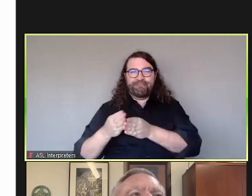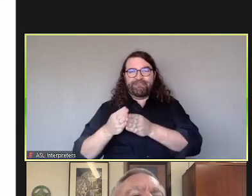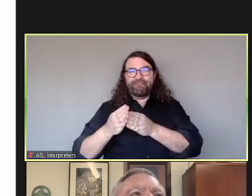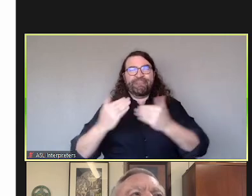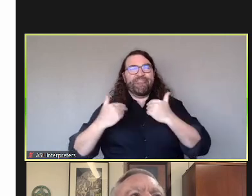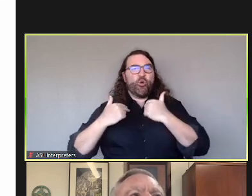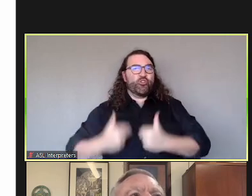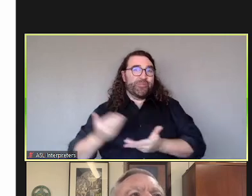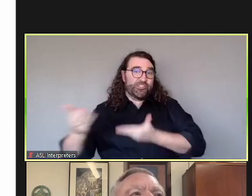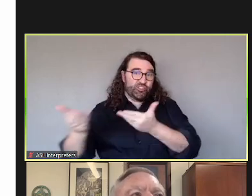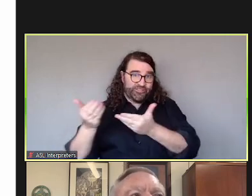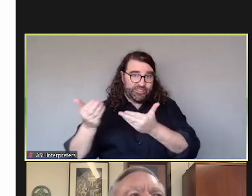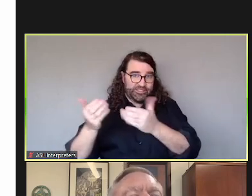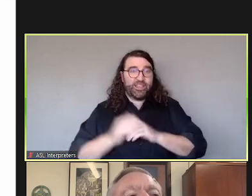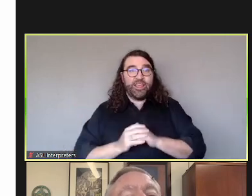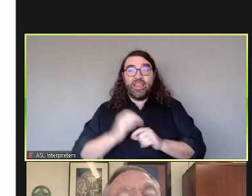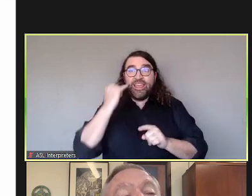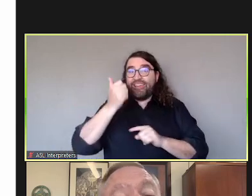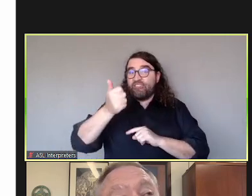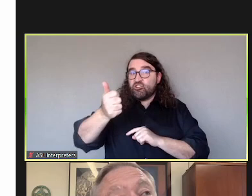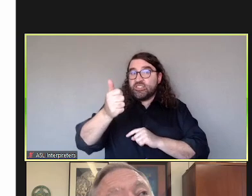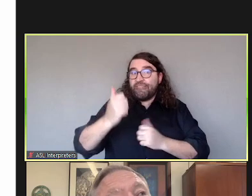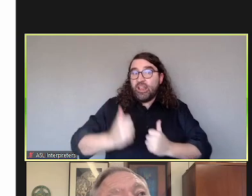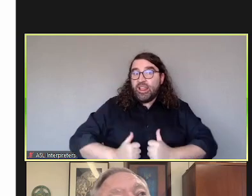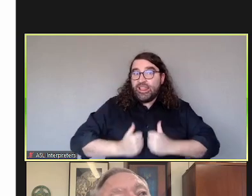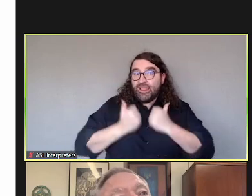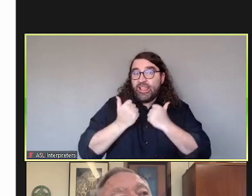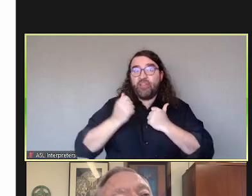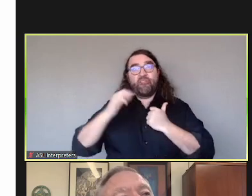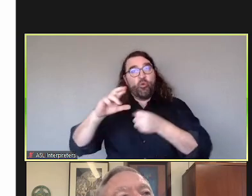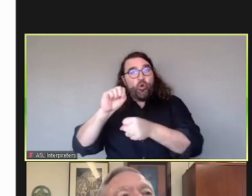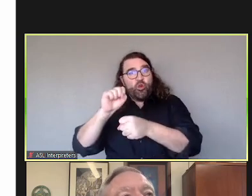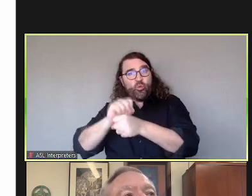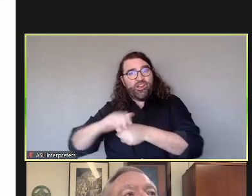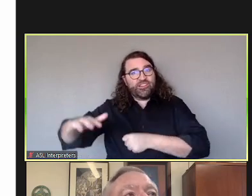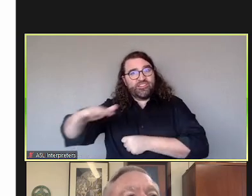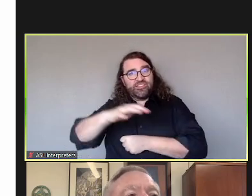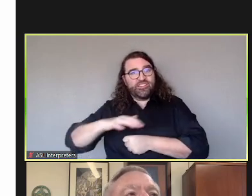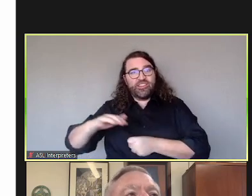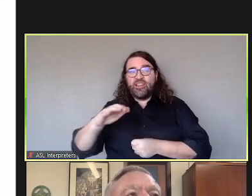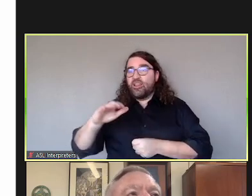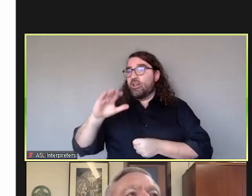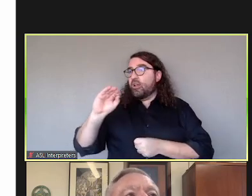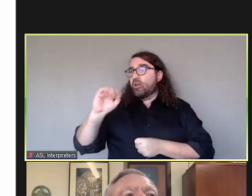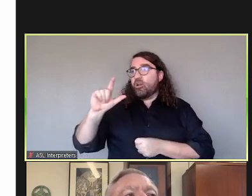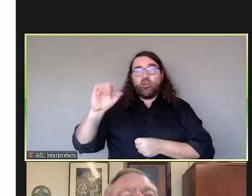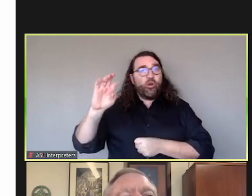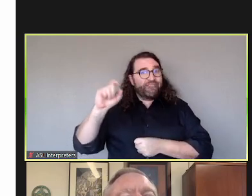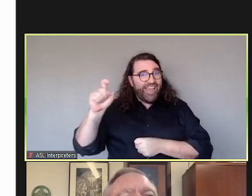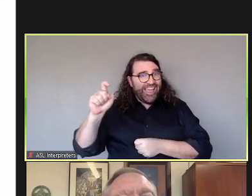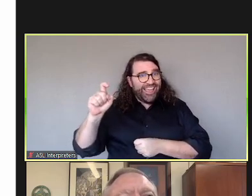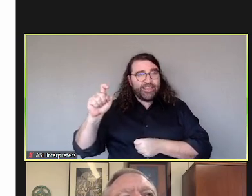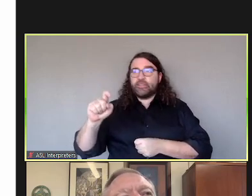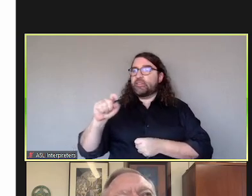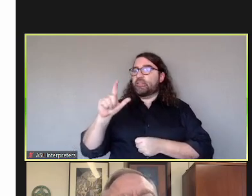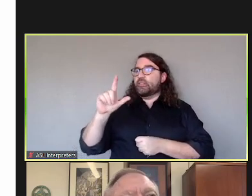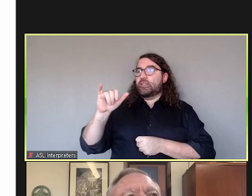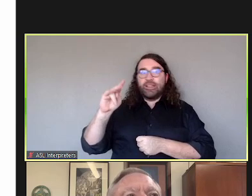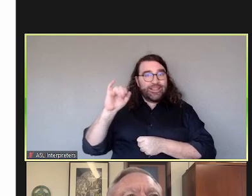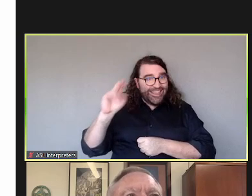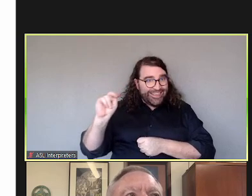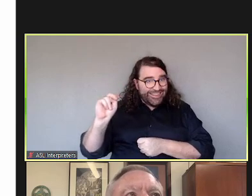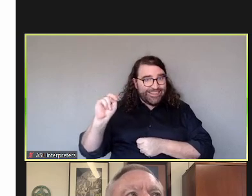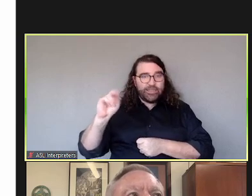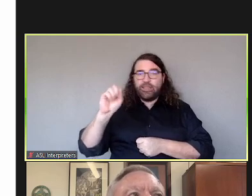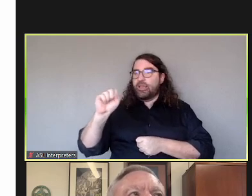you live or work in Colfax, Lincoln, San Miguel, Mora, and Valencia counties at the time of